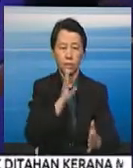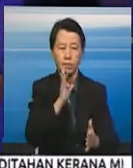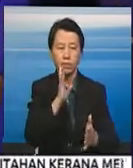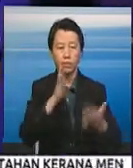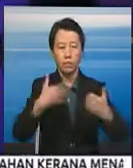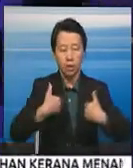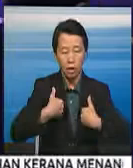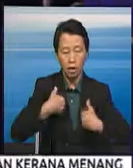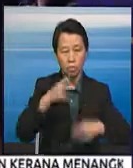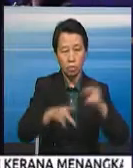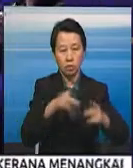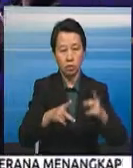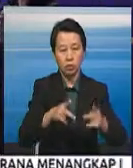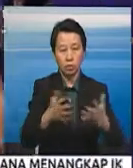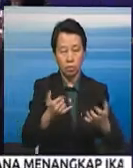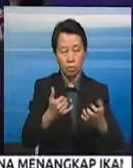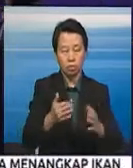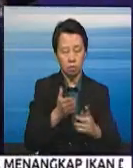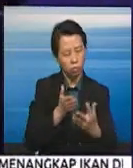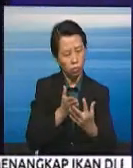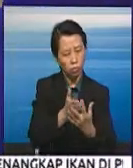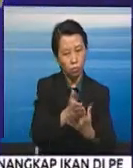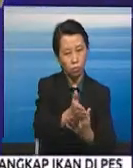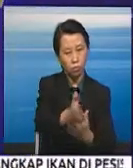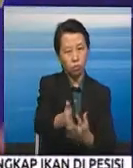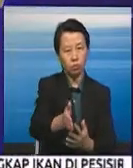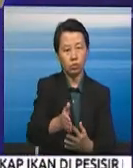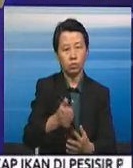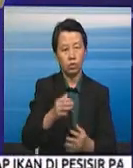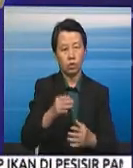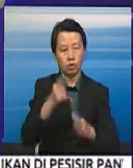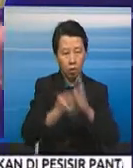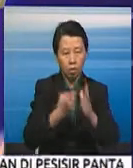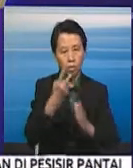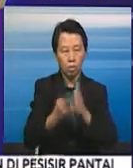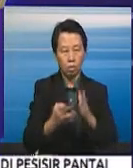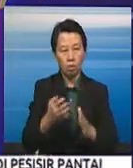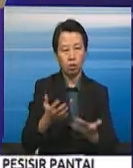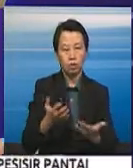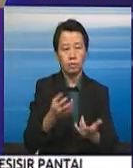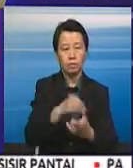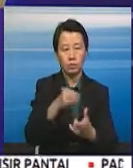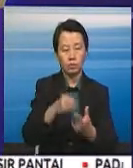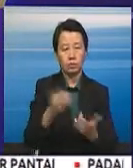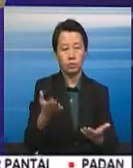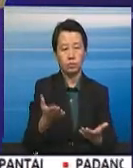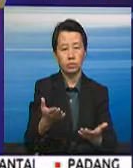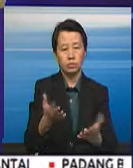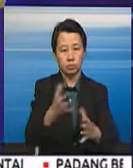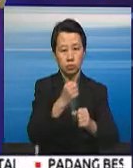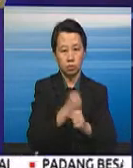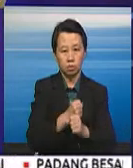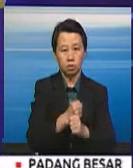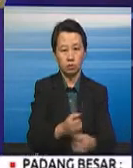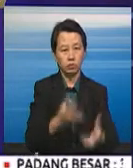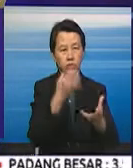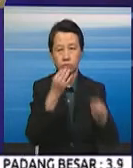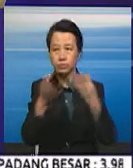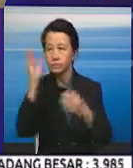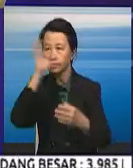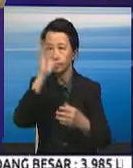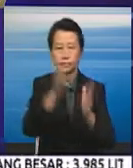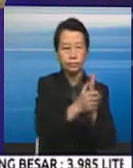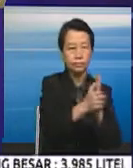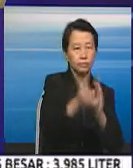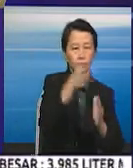having people having to, you know, go through countless of hours of trawling through, you know, getting information about talents,